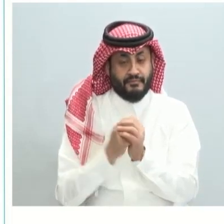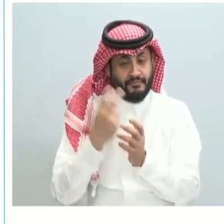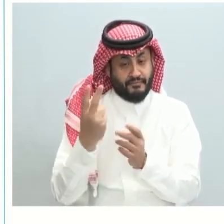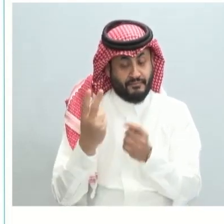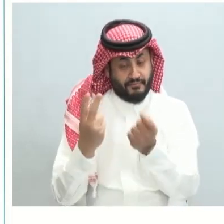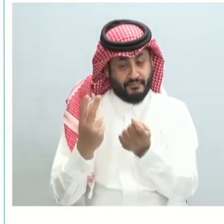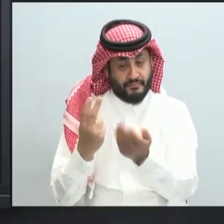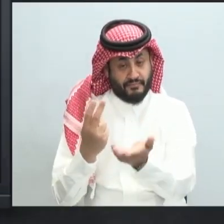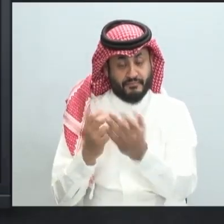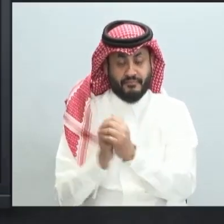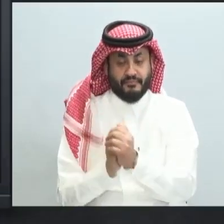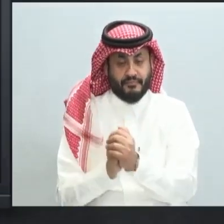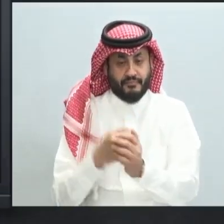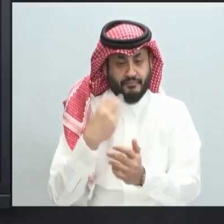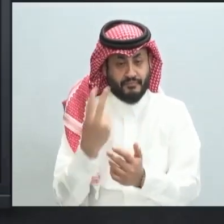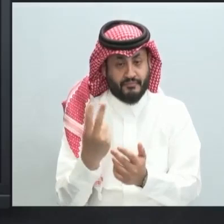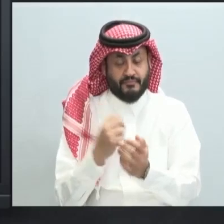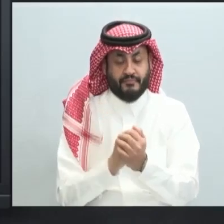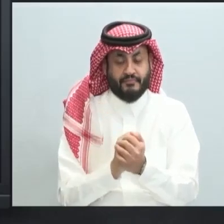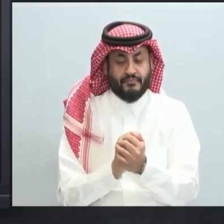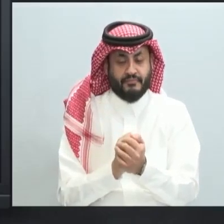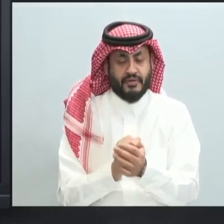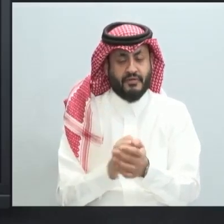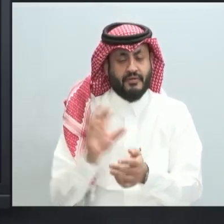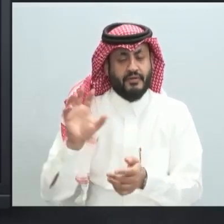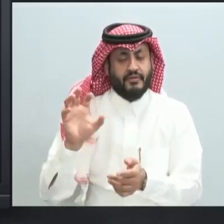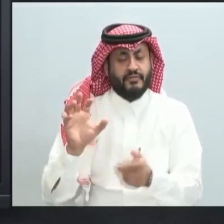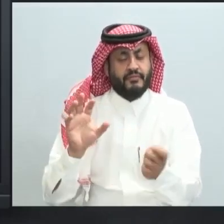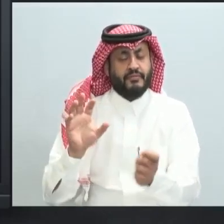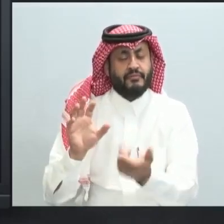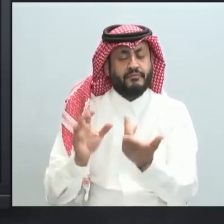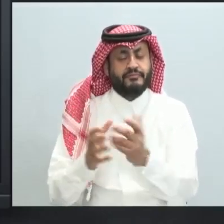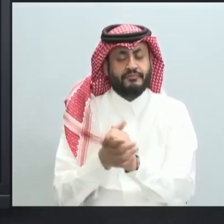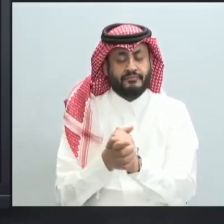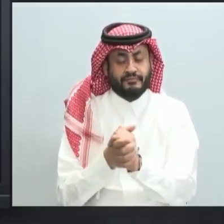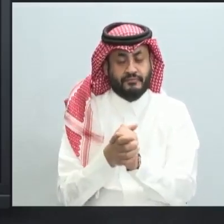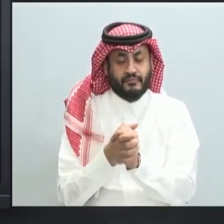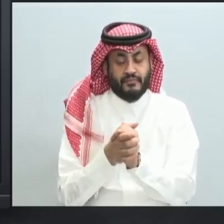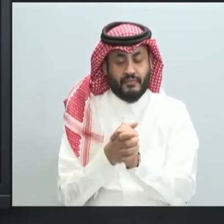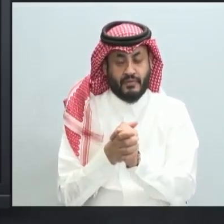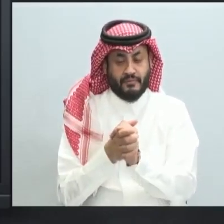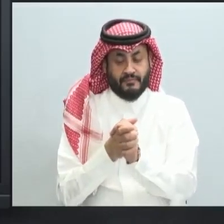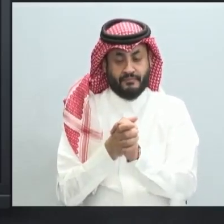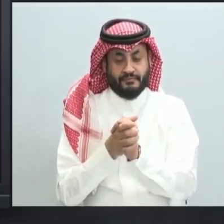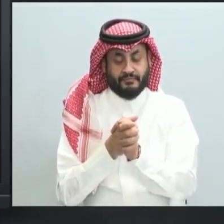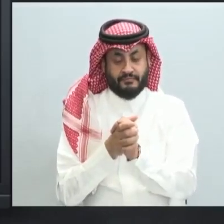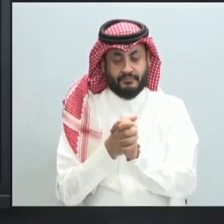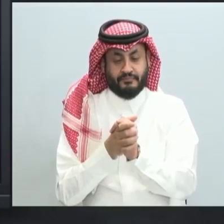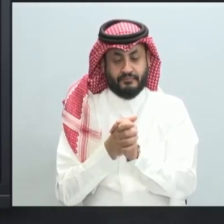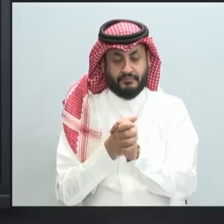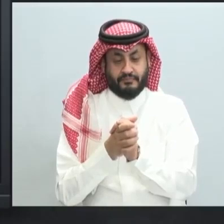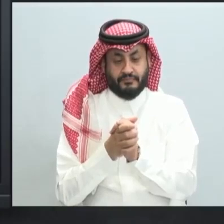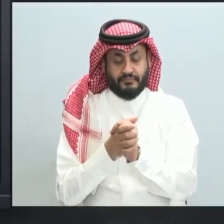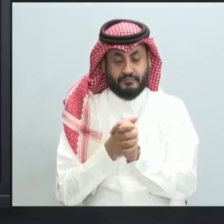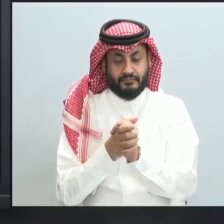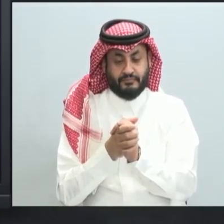So here you go. We write here number two. And what we should fill it in with? We should fill